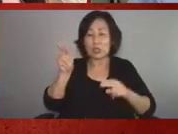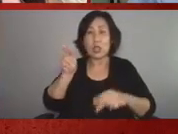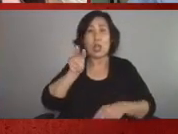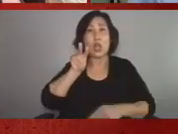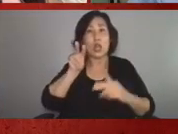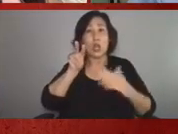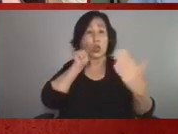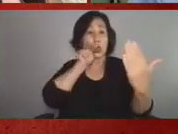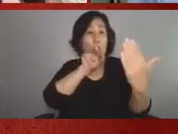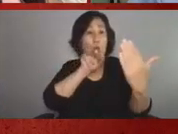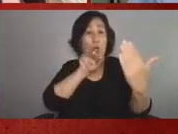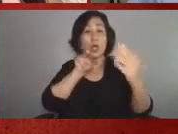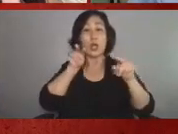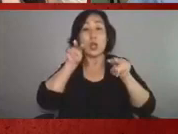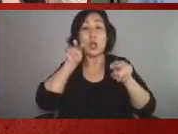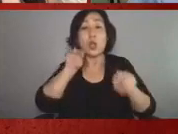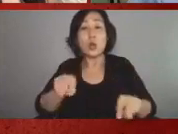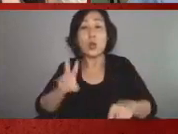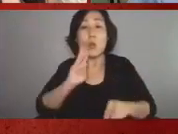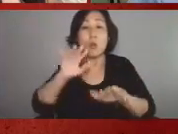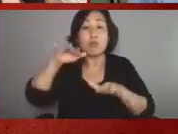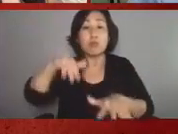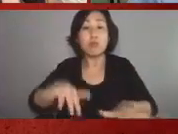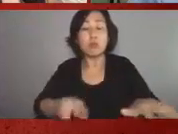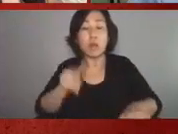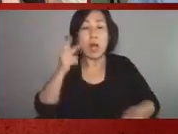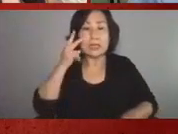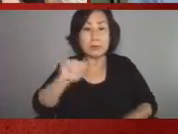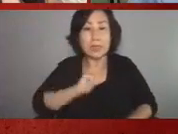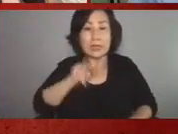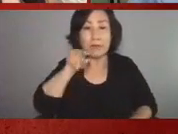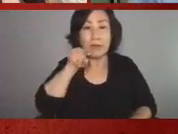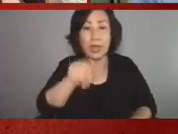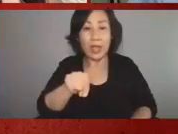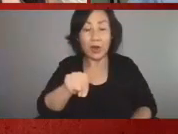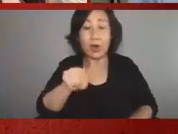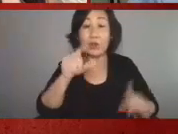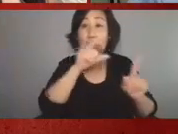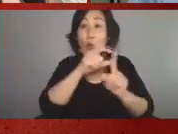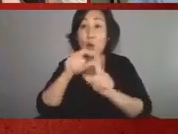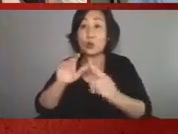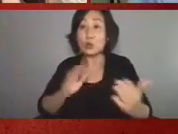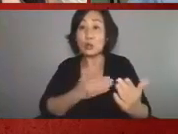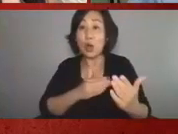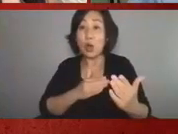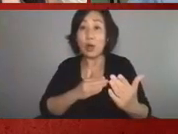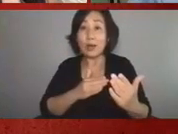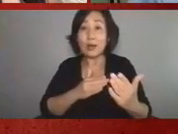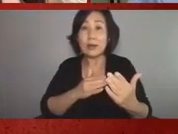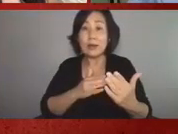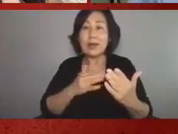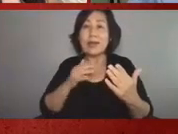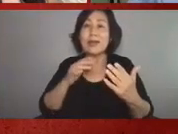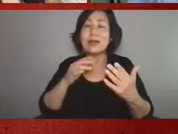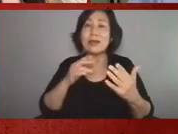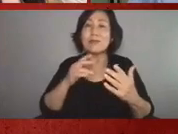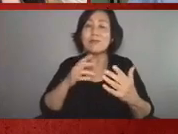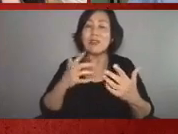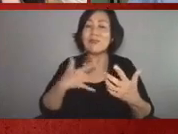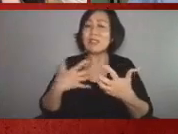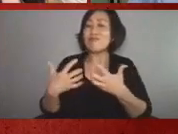in the water, and the lyrics are what a lot of members of